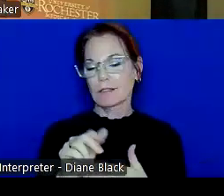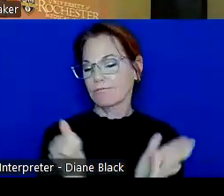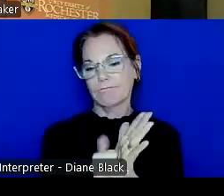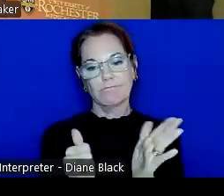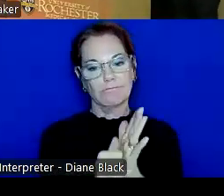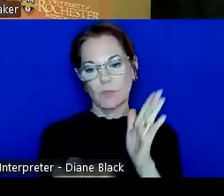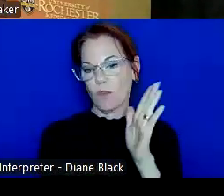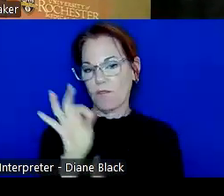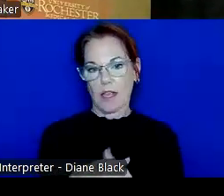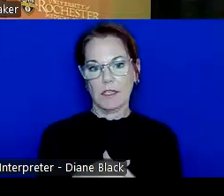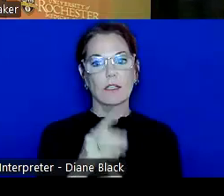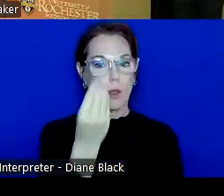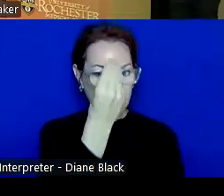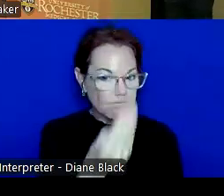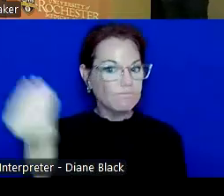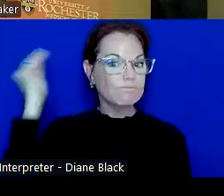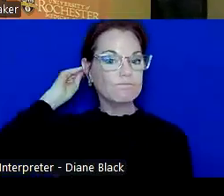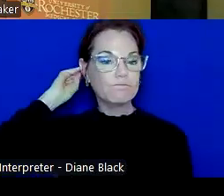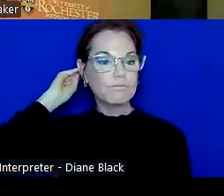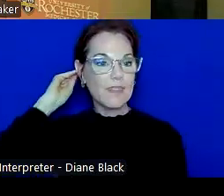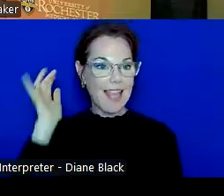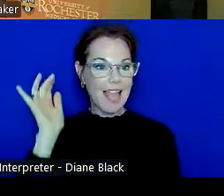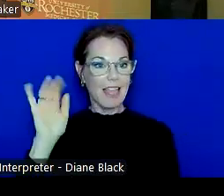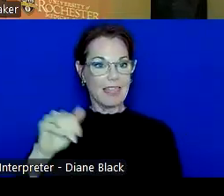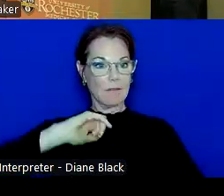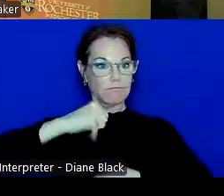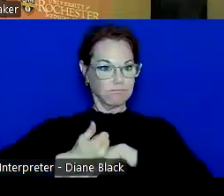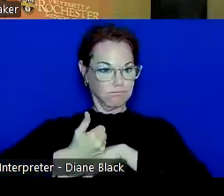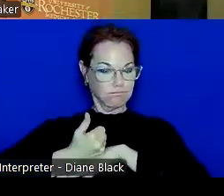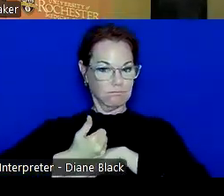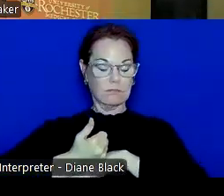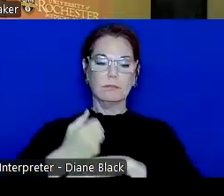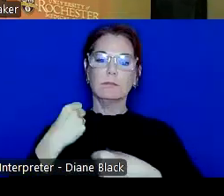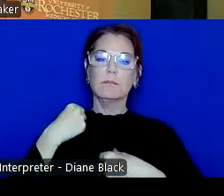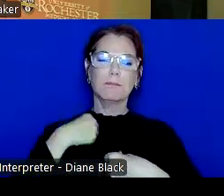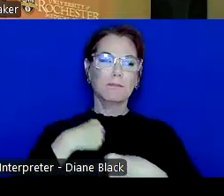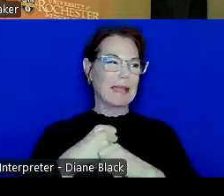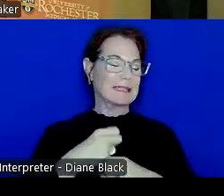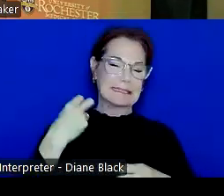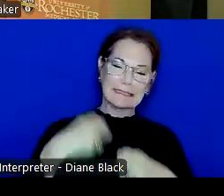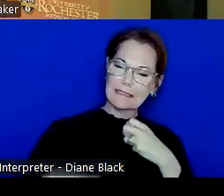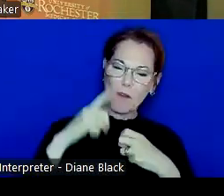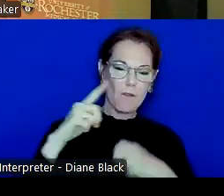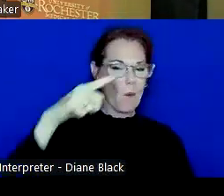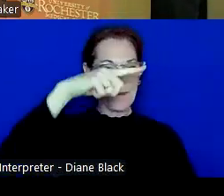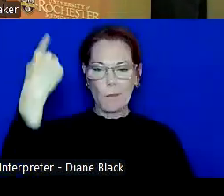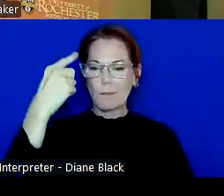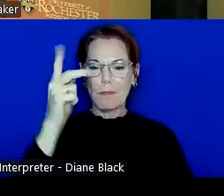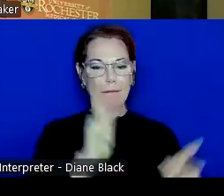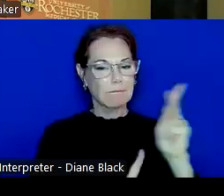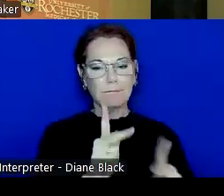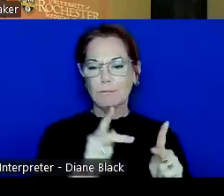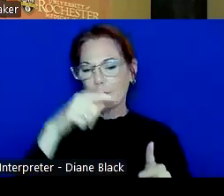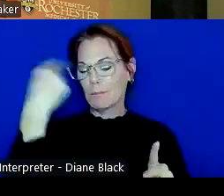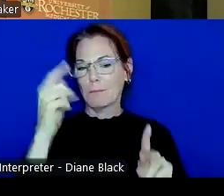of that in mind. This went into effect, and it made it really difficult, even for Black individuals and families